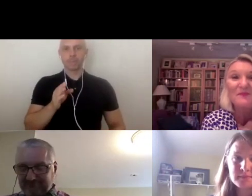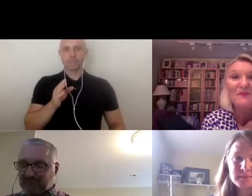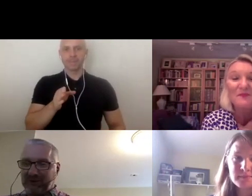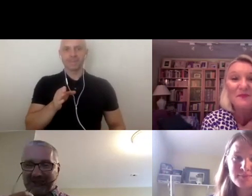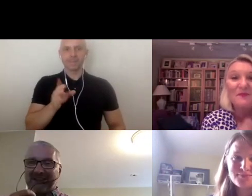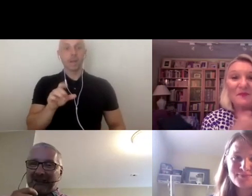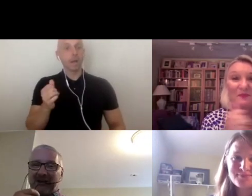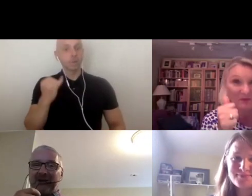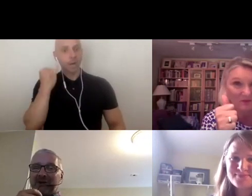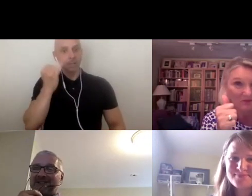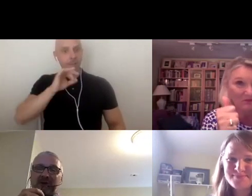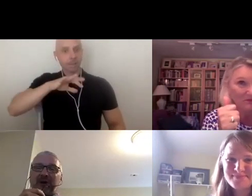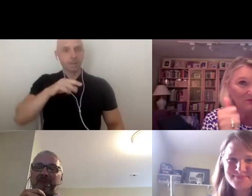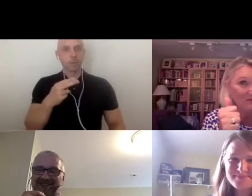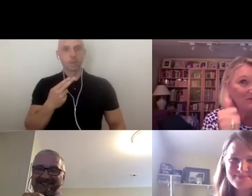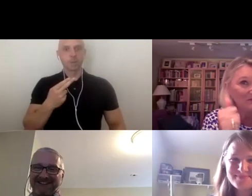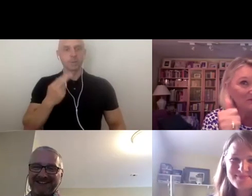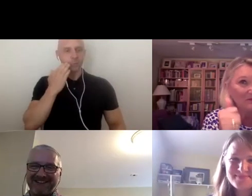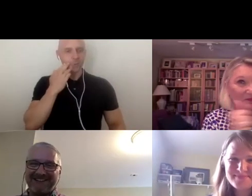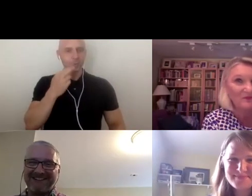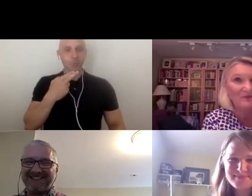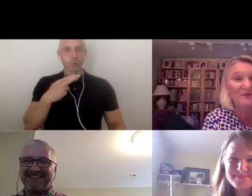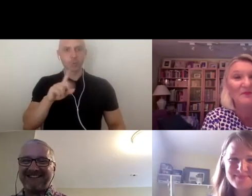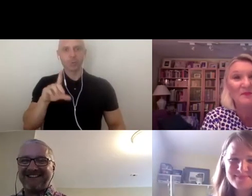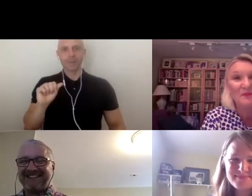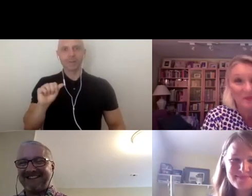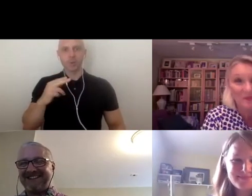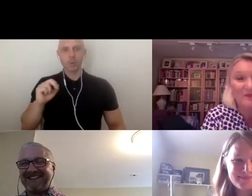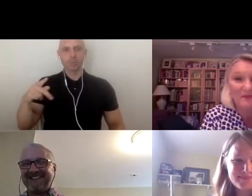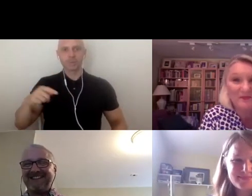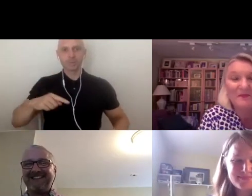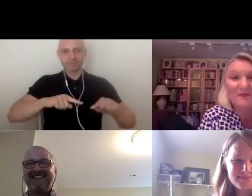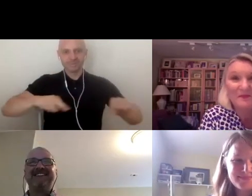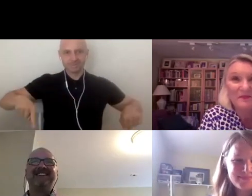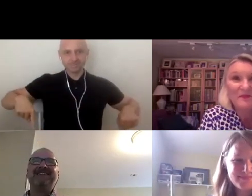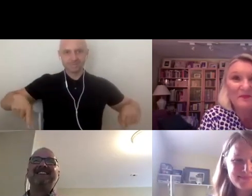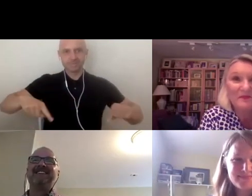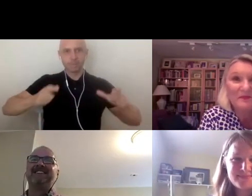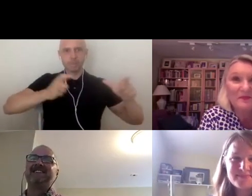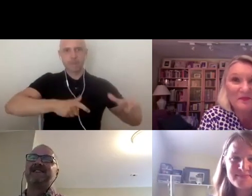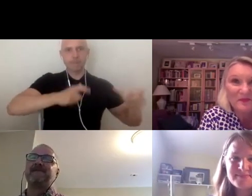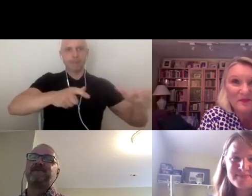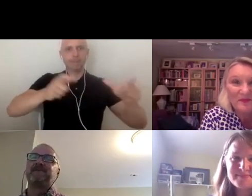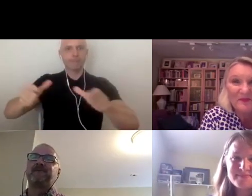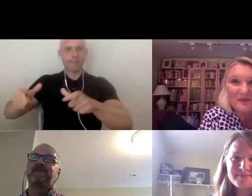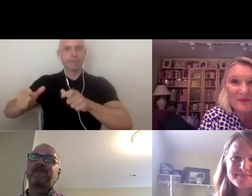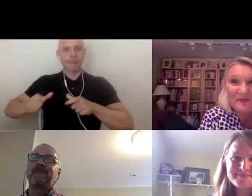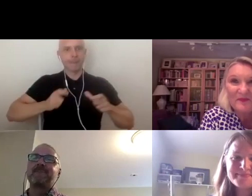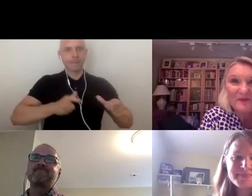another idea I came up with. There you go. That's a great one. Okay, so thank you for that. And now we're on to Beth